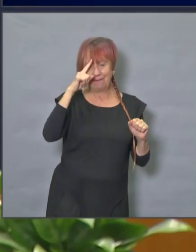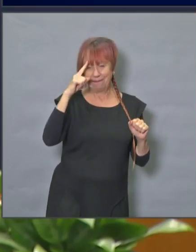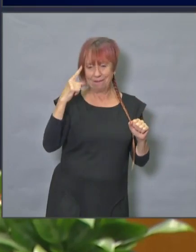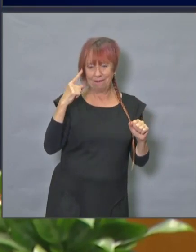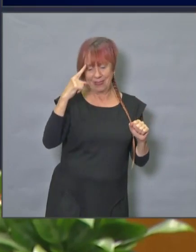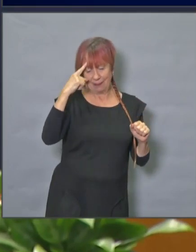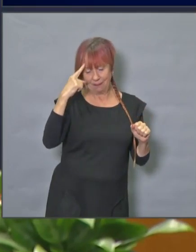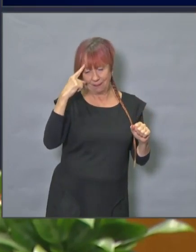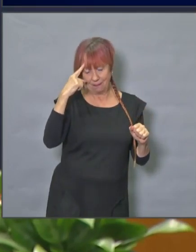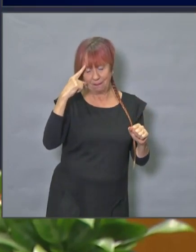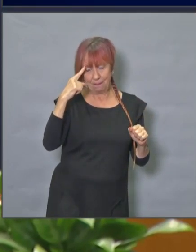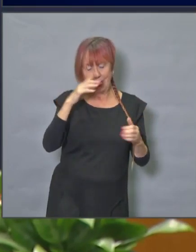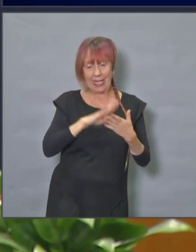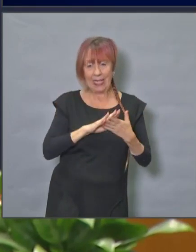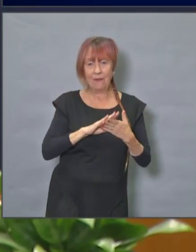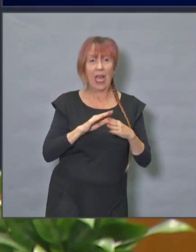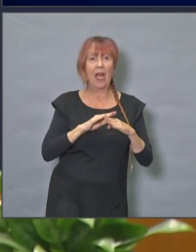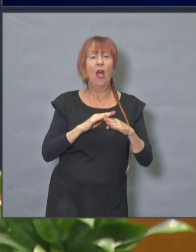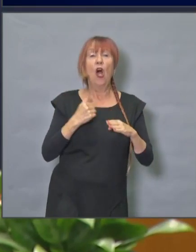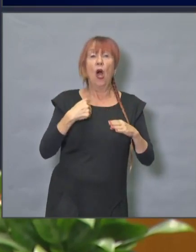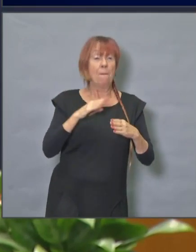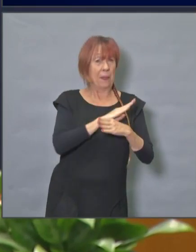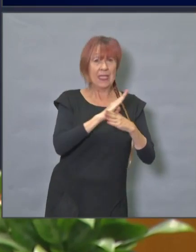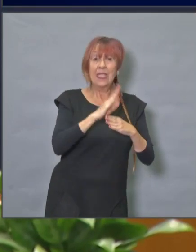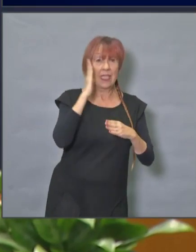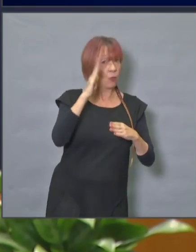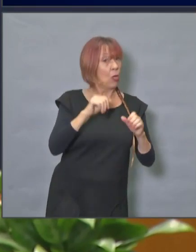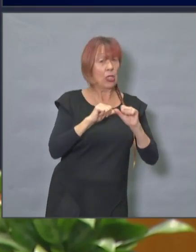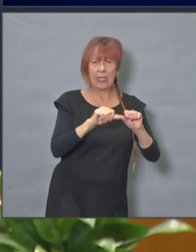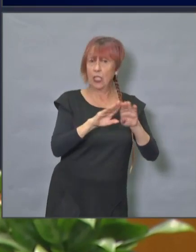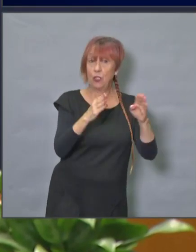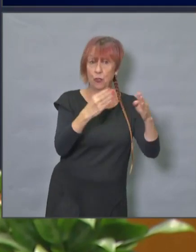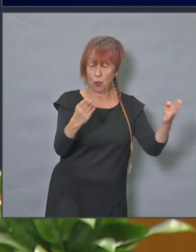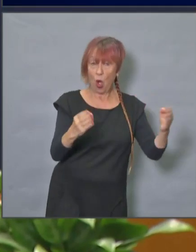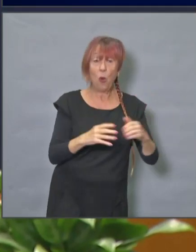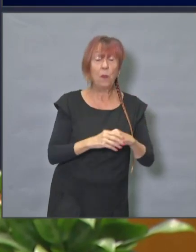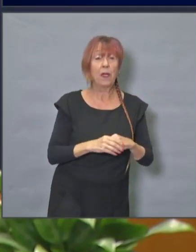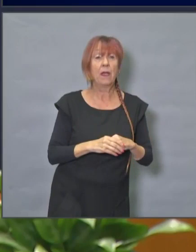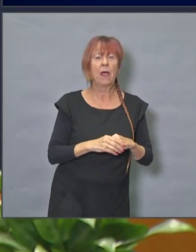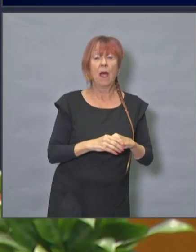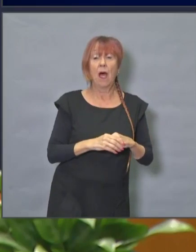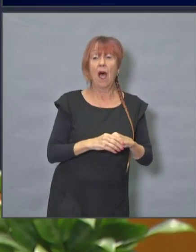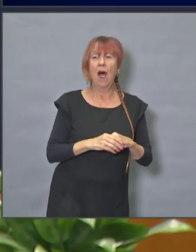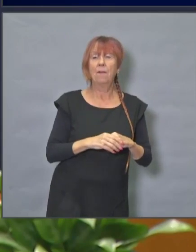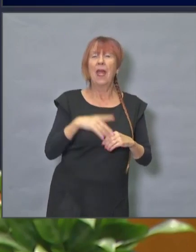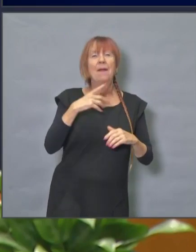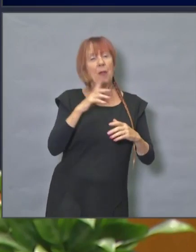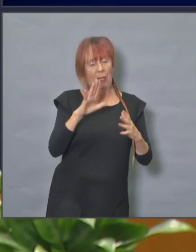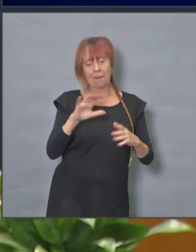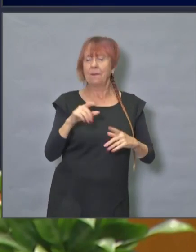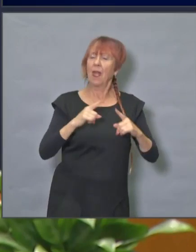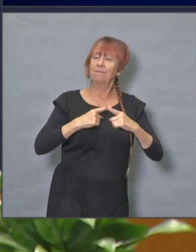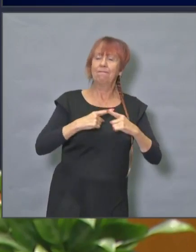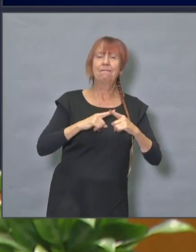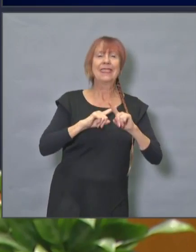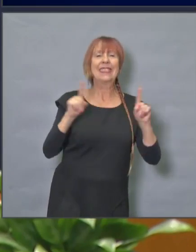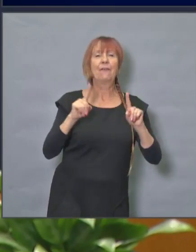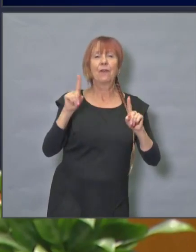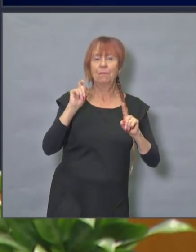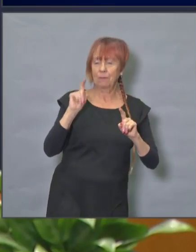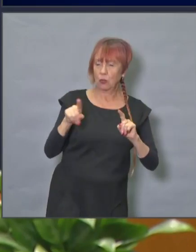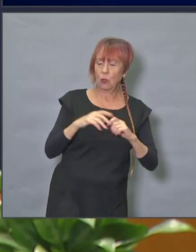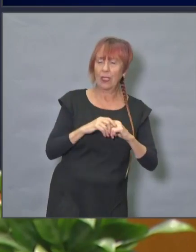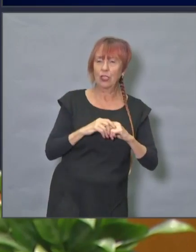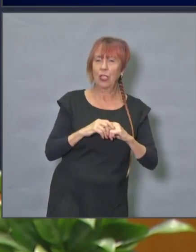continuing to opening more businesses? Or I asked another way, what will it take for us to take a backward step and